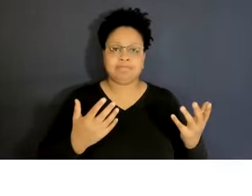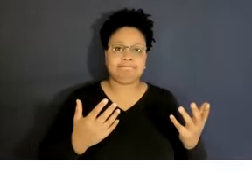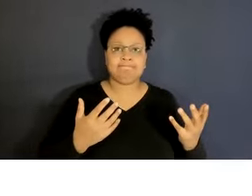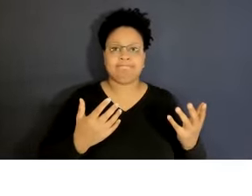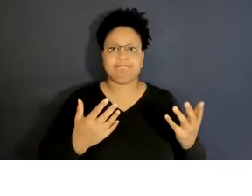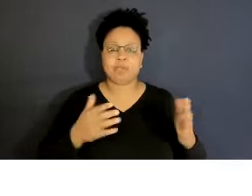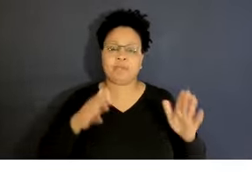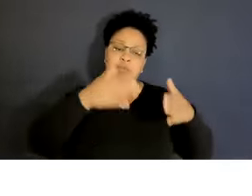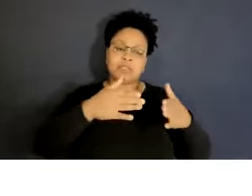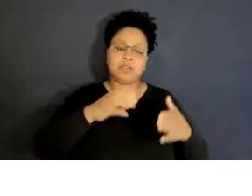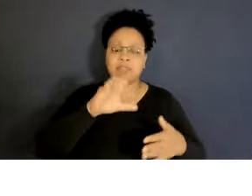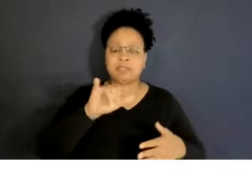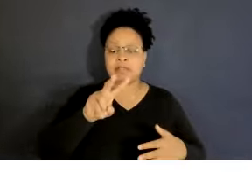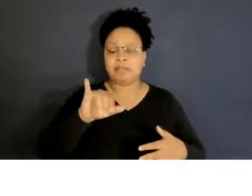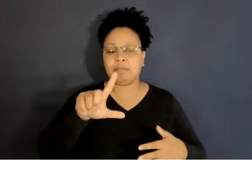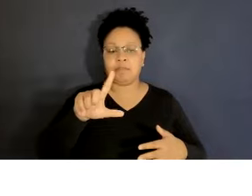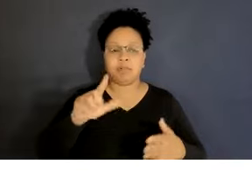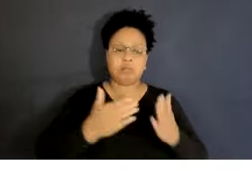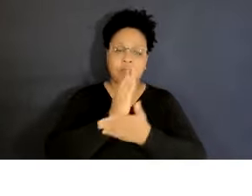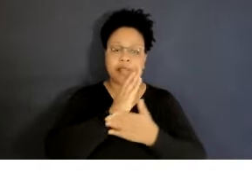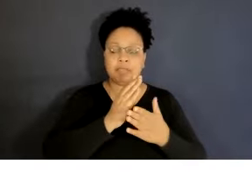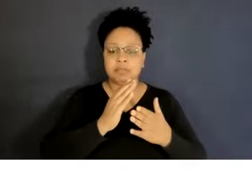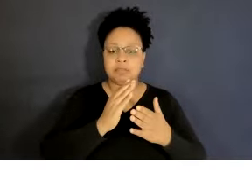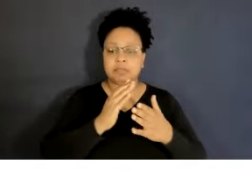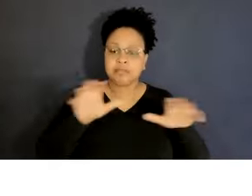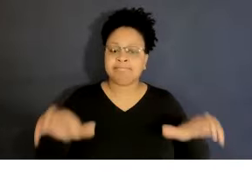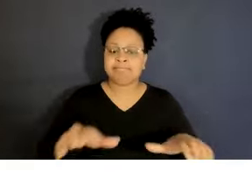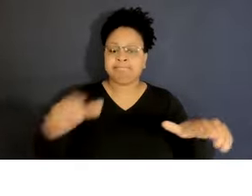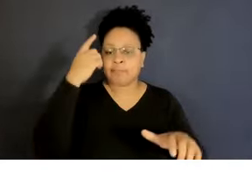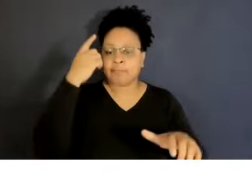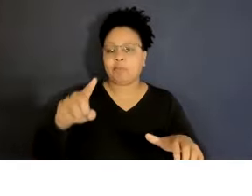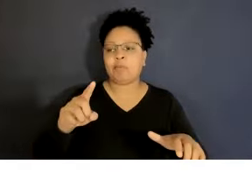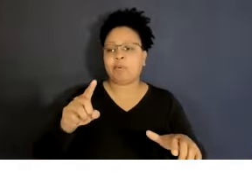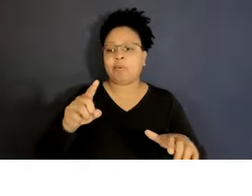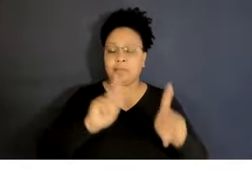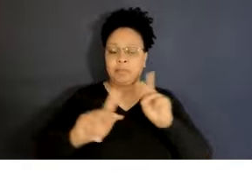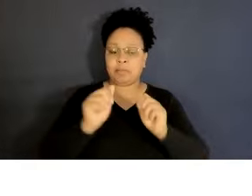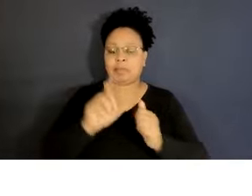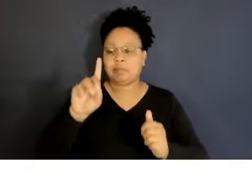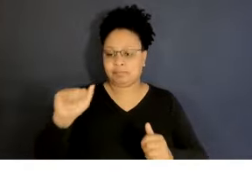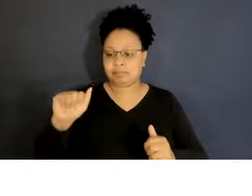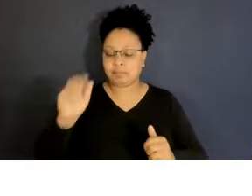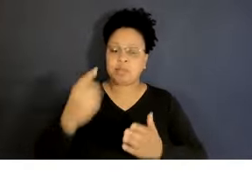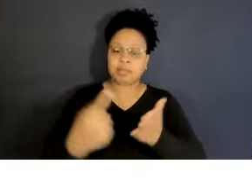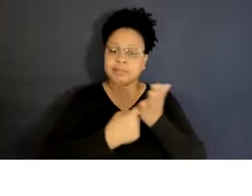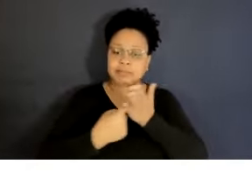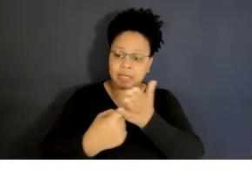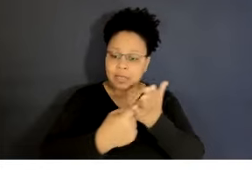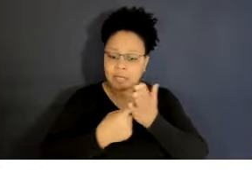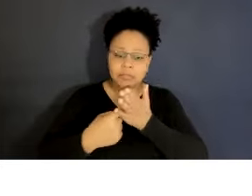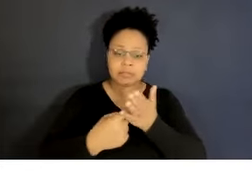civil rights movement for people with disabilities. Today, we're going to have a panel discussion talking about